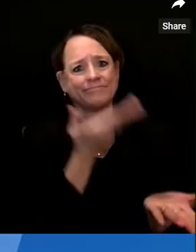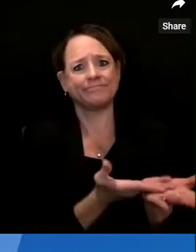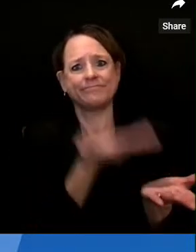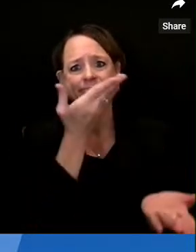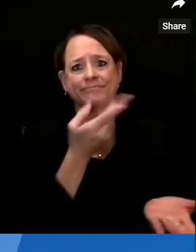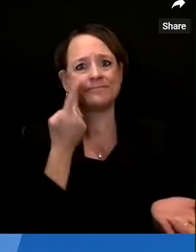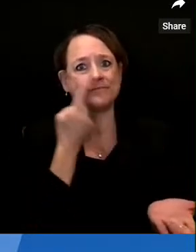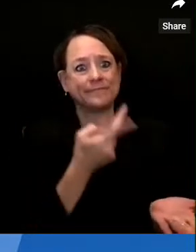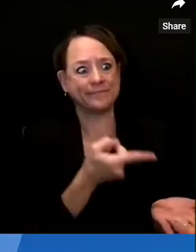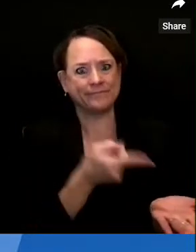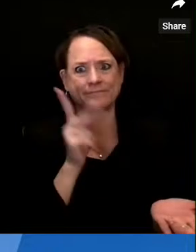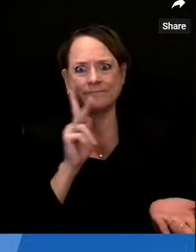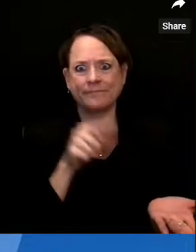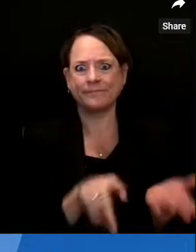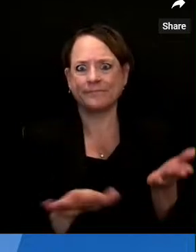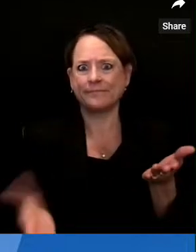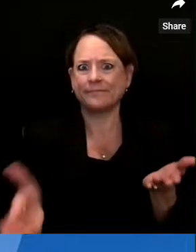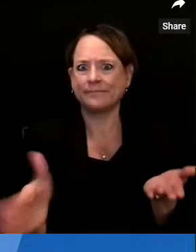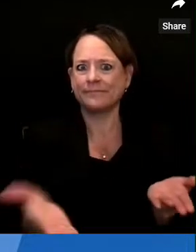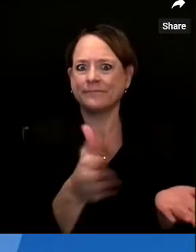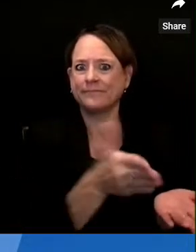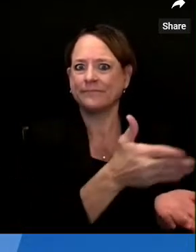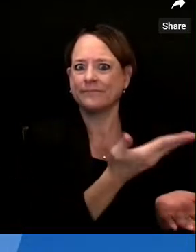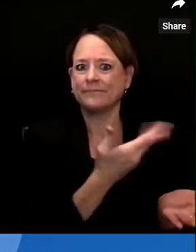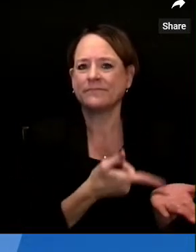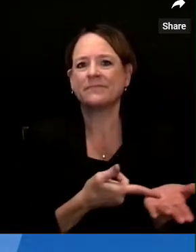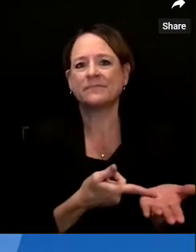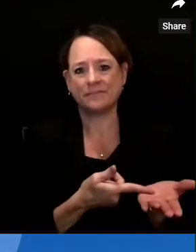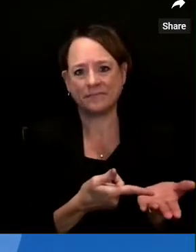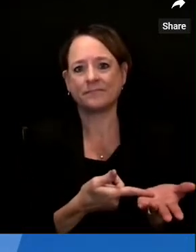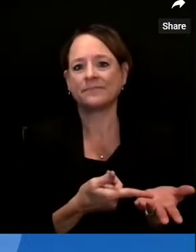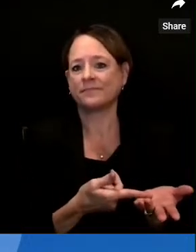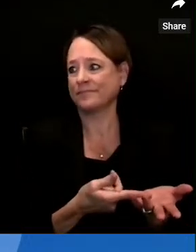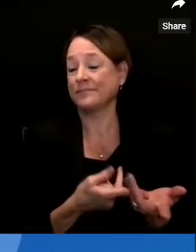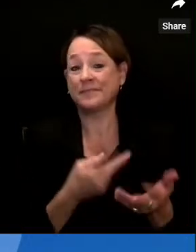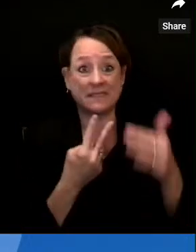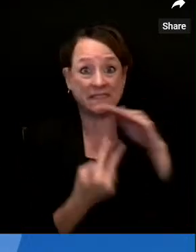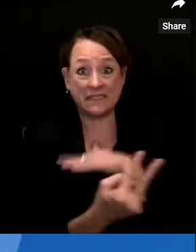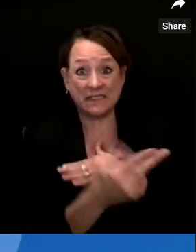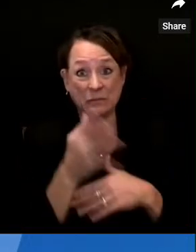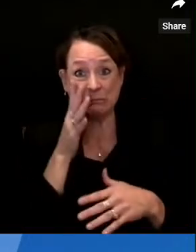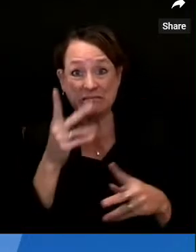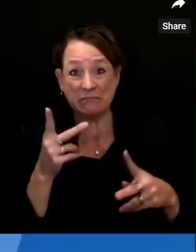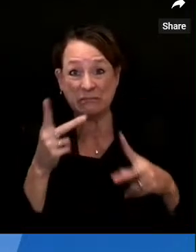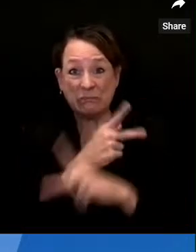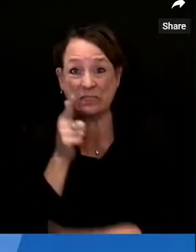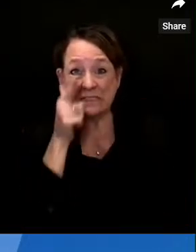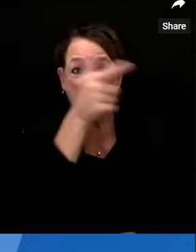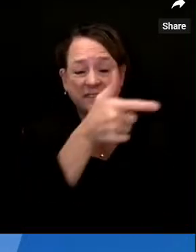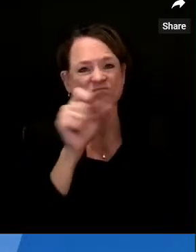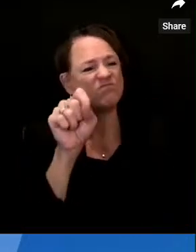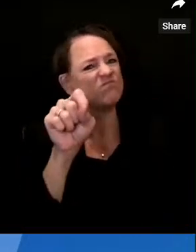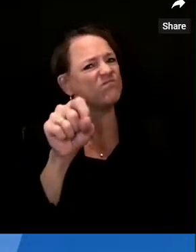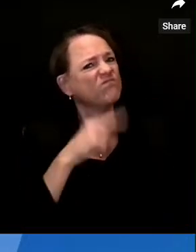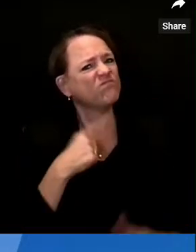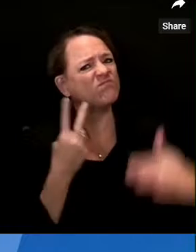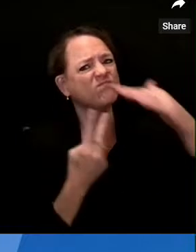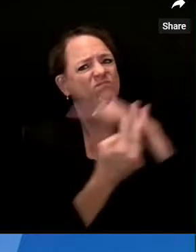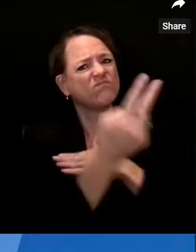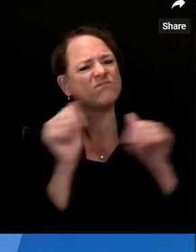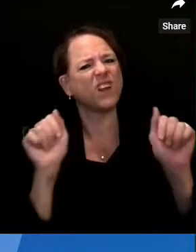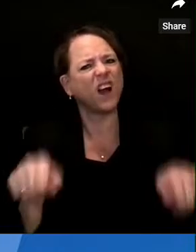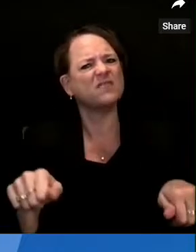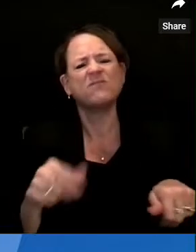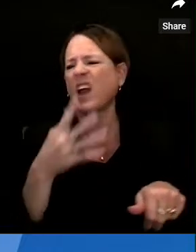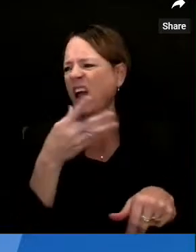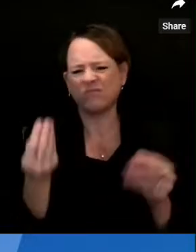cases continue to double week by week? Yes, and that's the very sad reality is people are going to continue to die from this disease until we